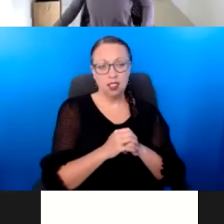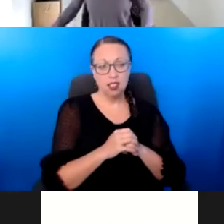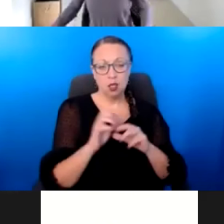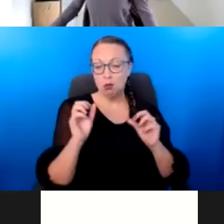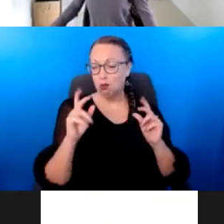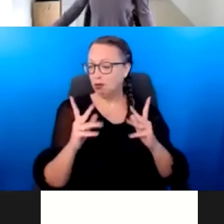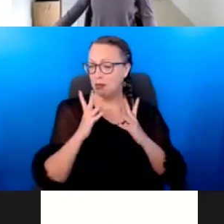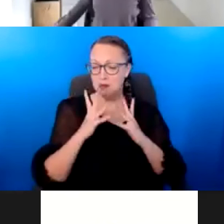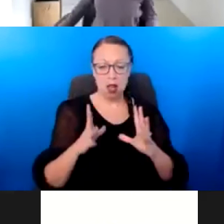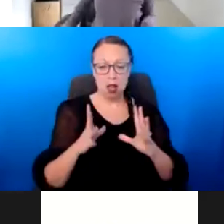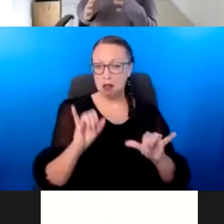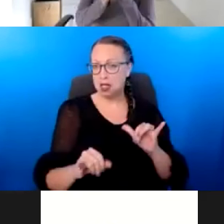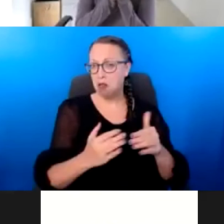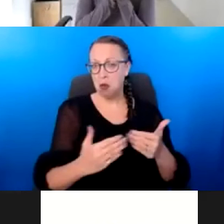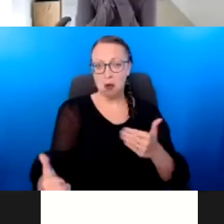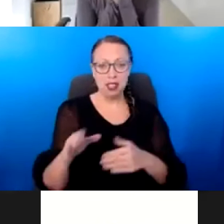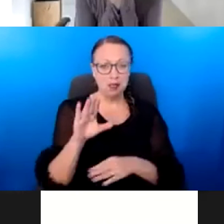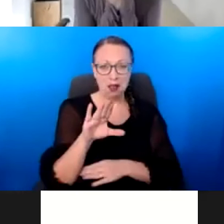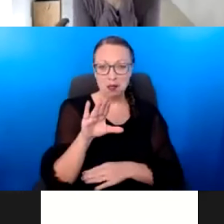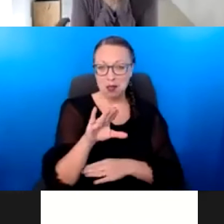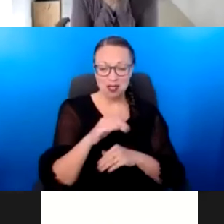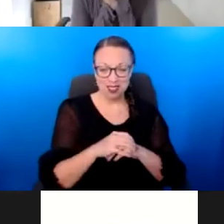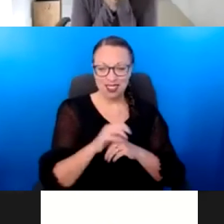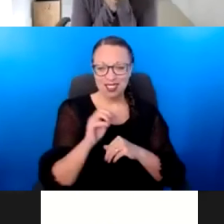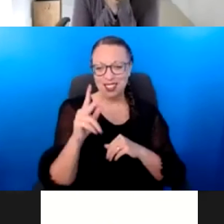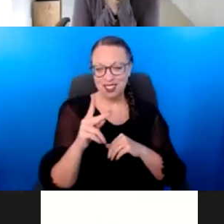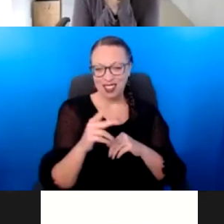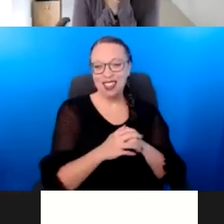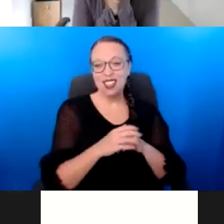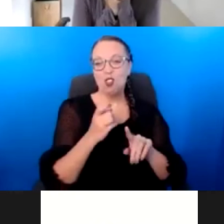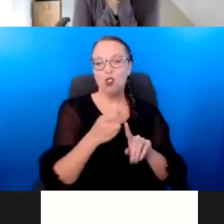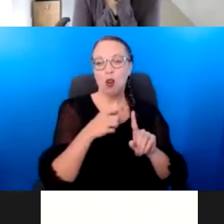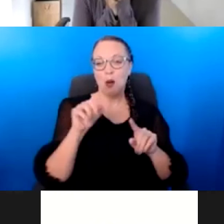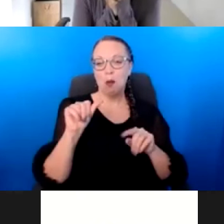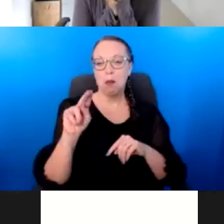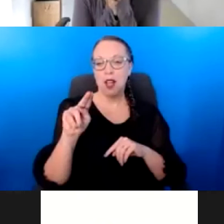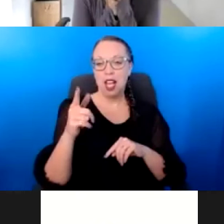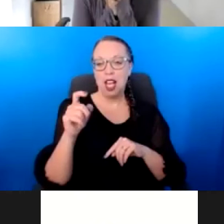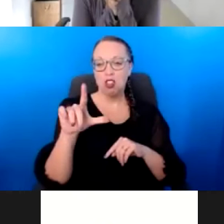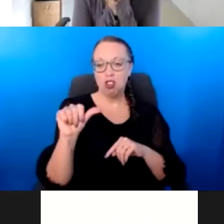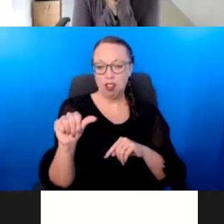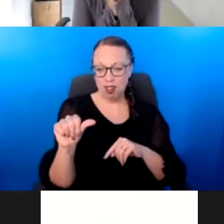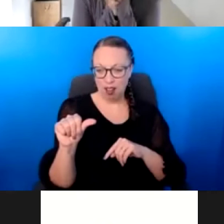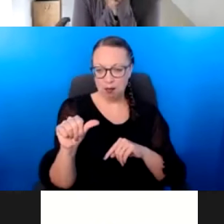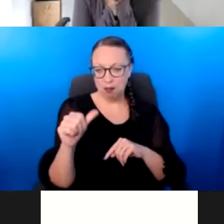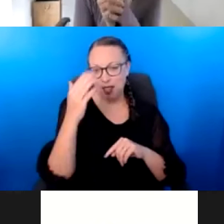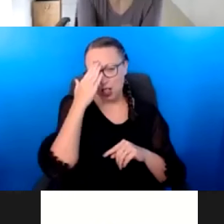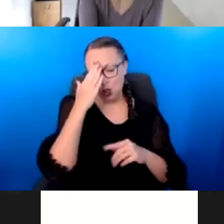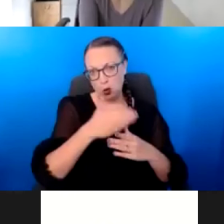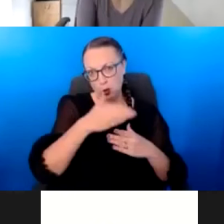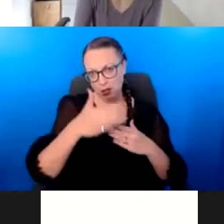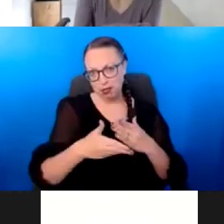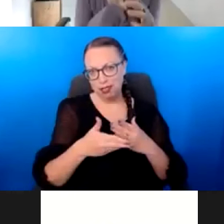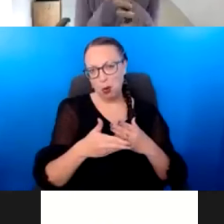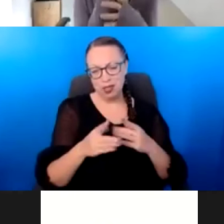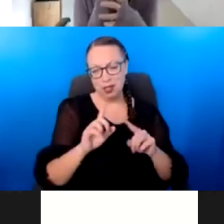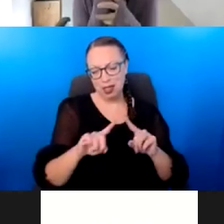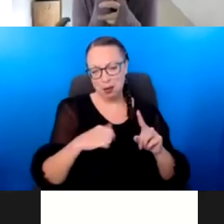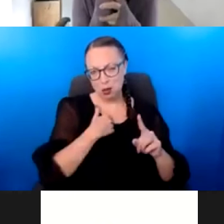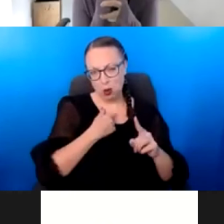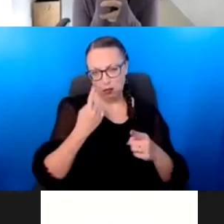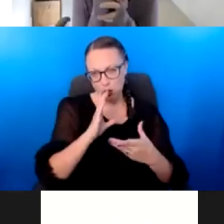the afternoon. All right, thank you. This is from Angela Deach. I know you were kind of wrapping up and I apologize for interrupting,